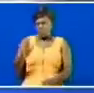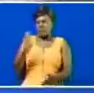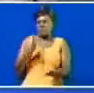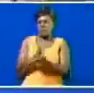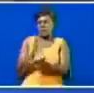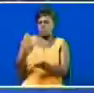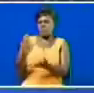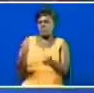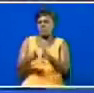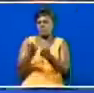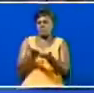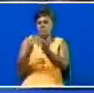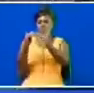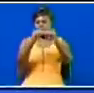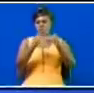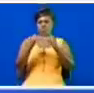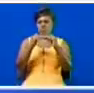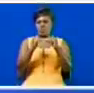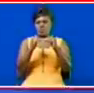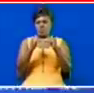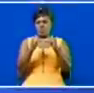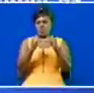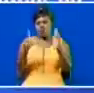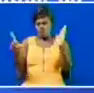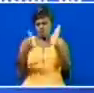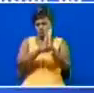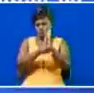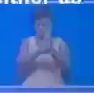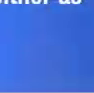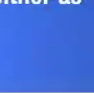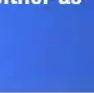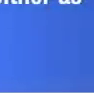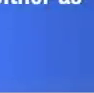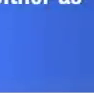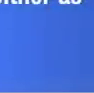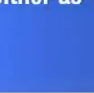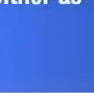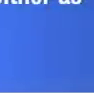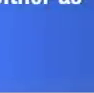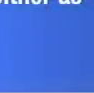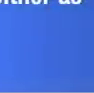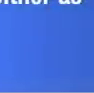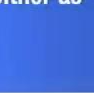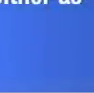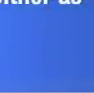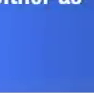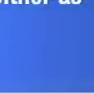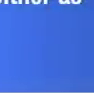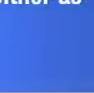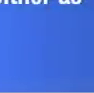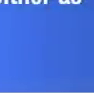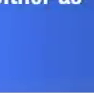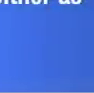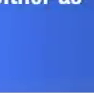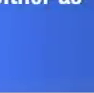also providing a level playing field. Under the rules, an athlete must be recognized at law either as female or